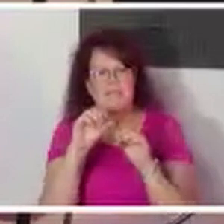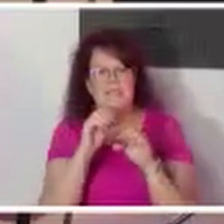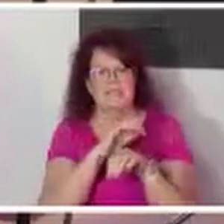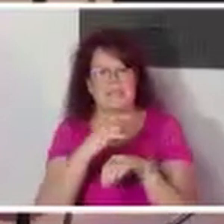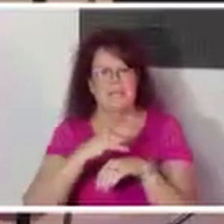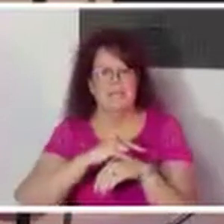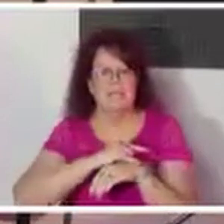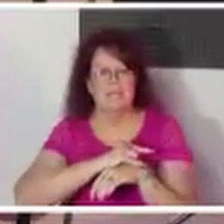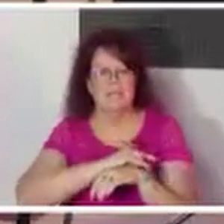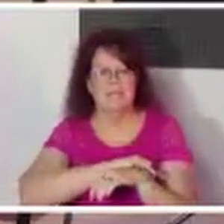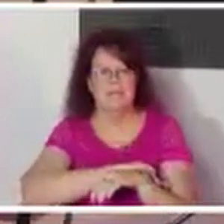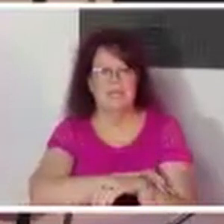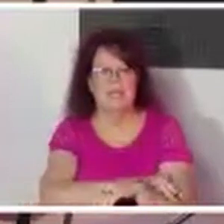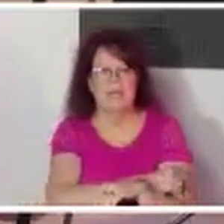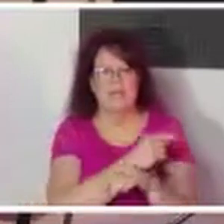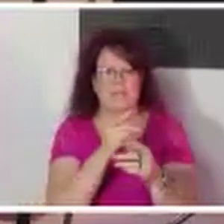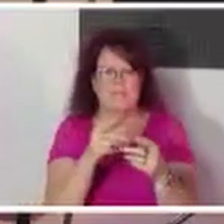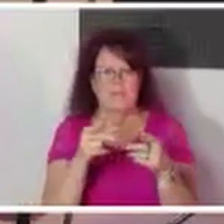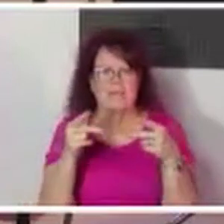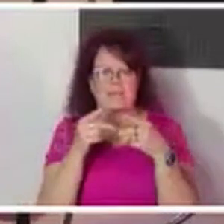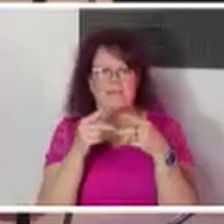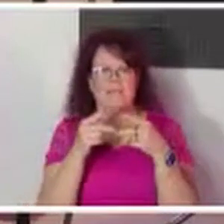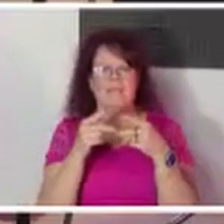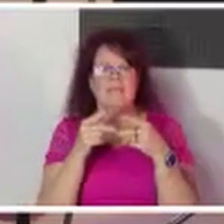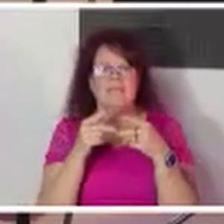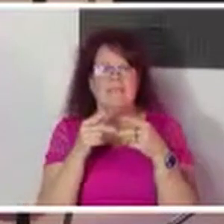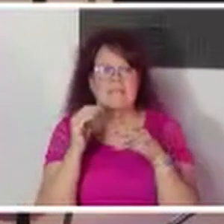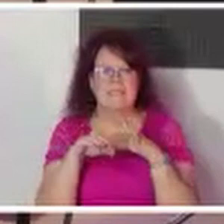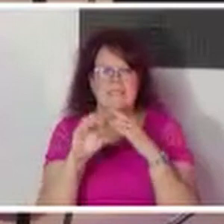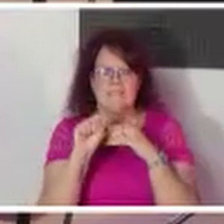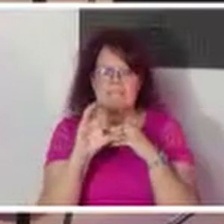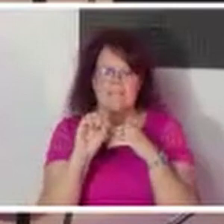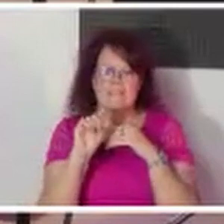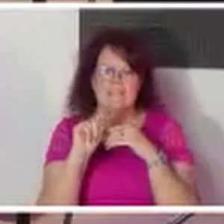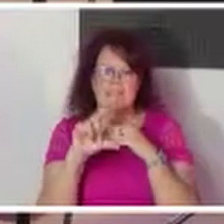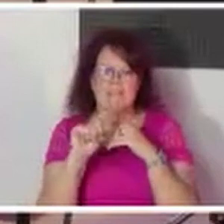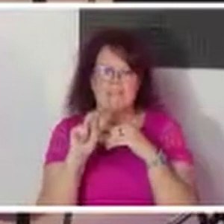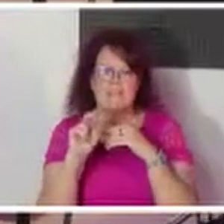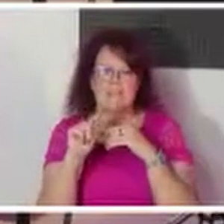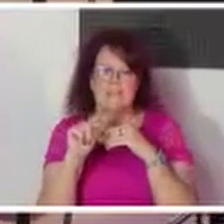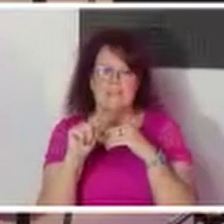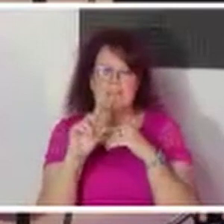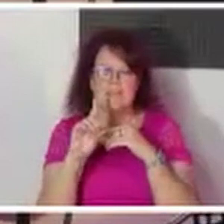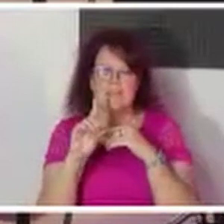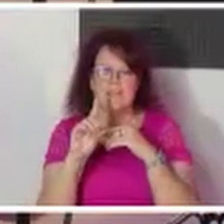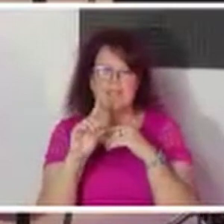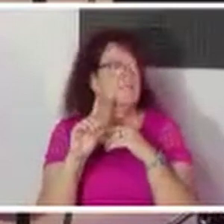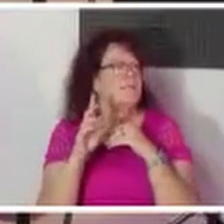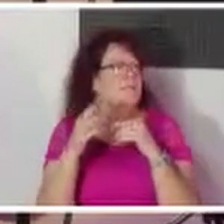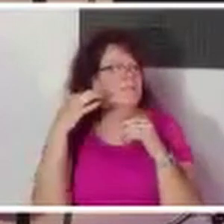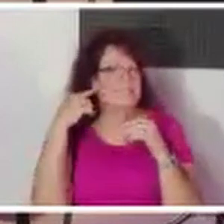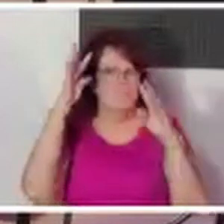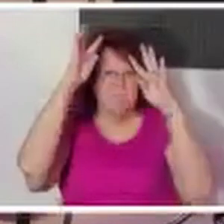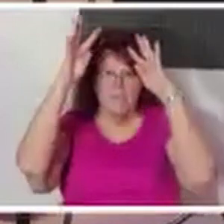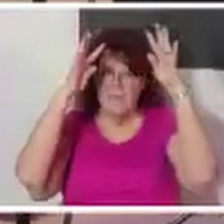it is with the University of Edinburgh, Scotland. It's in social justice and community action, which sounds made up. It really does,